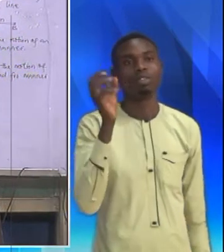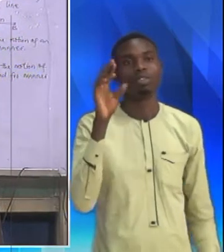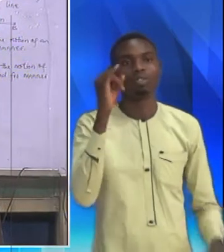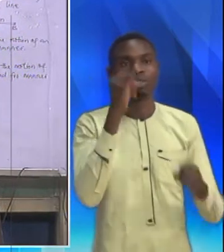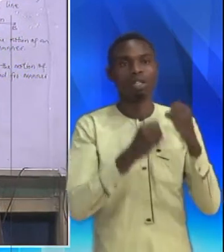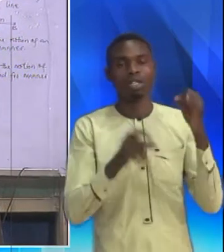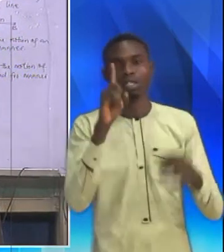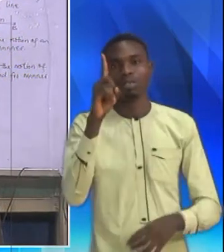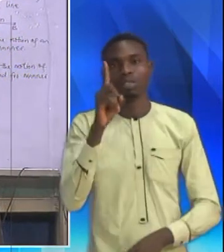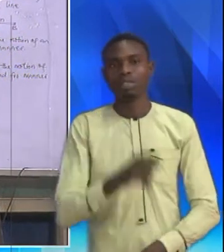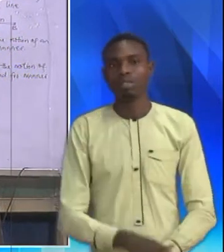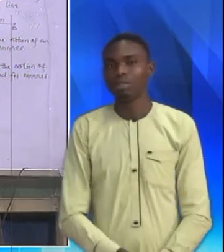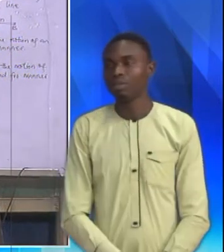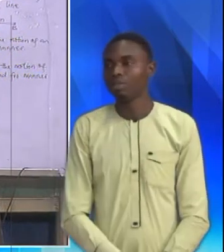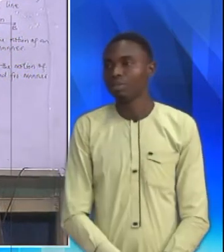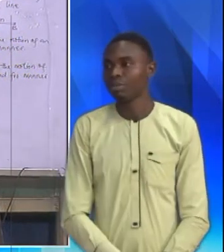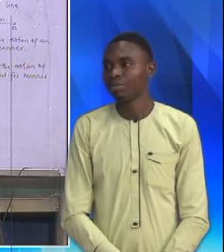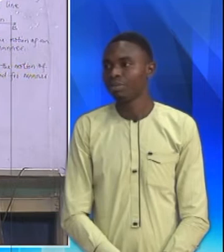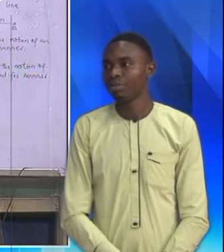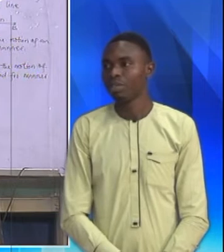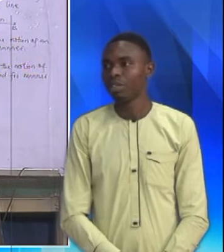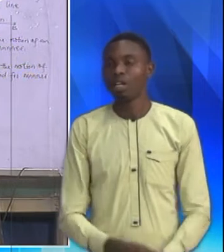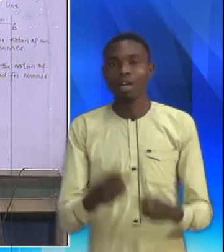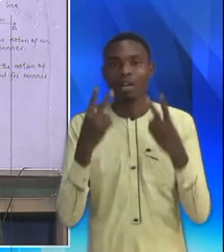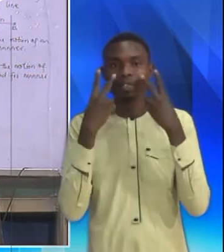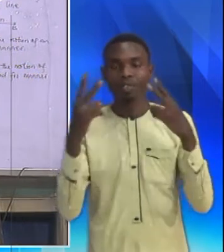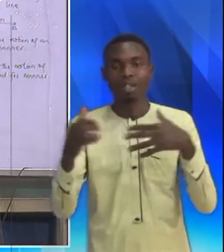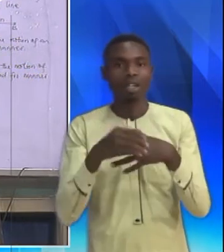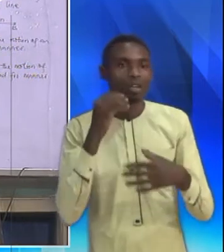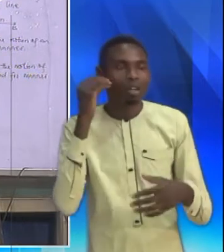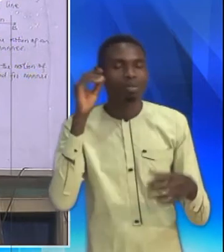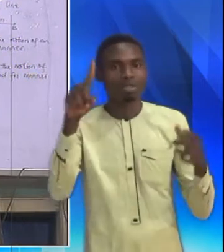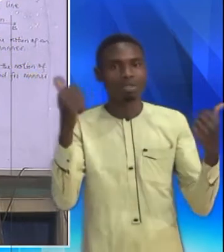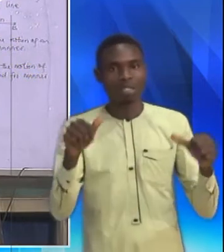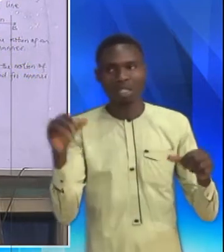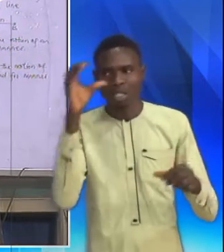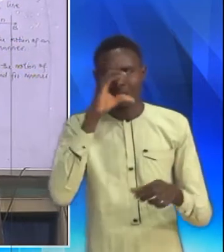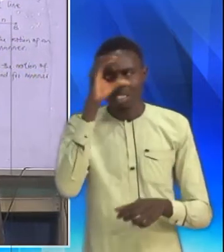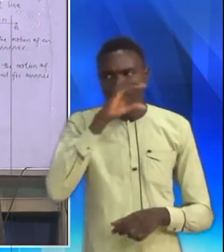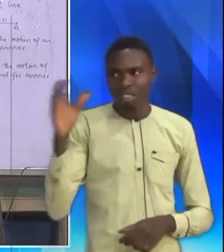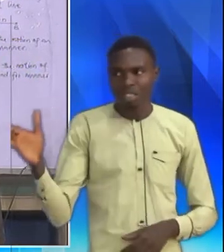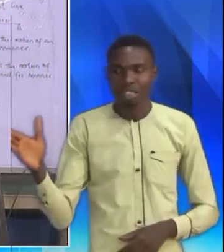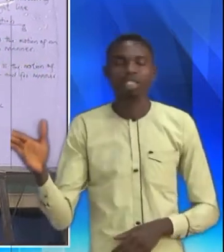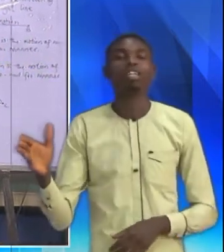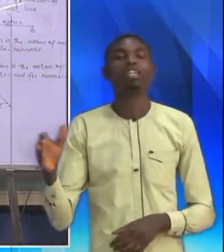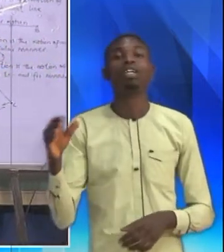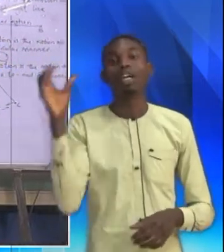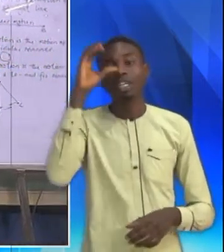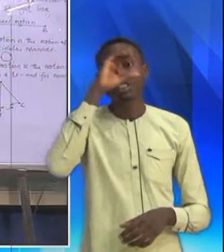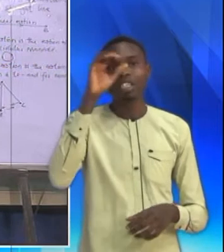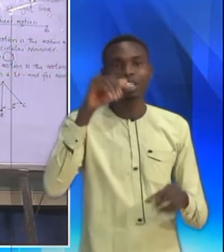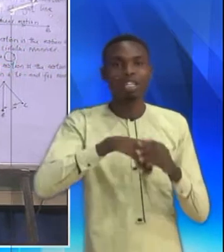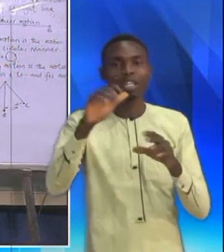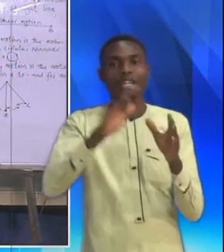is what? Okay, viewers at home, you can check out there for many other examples of